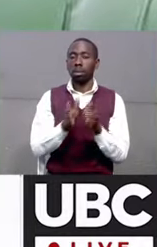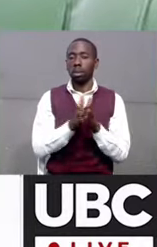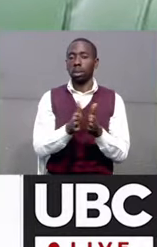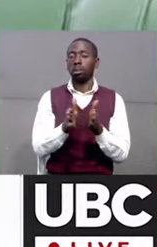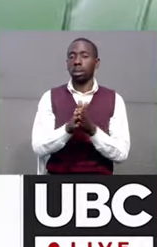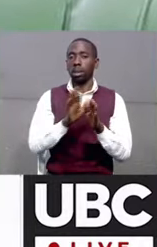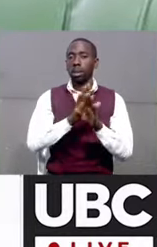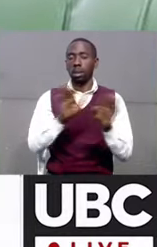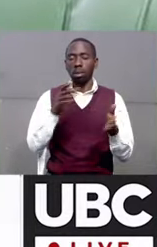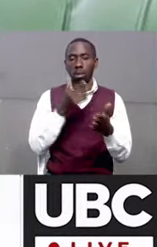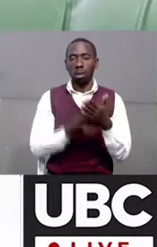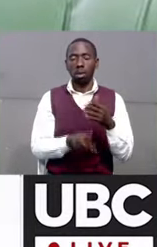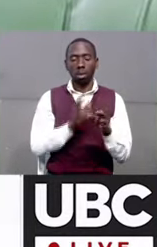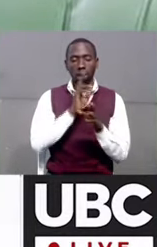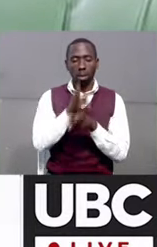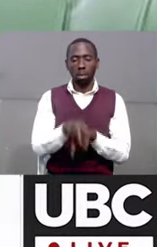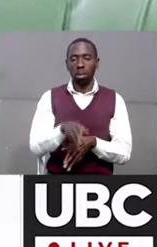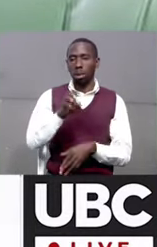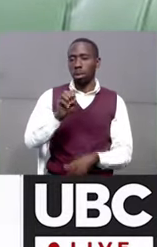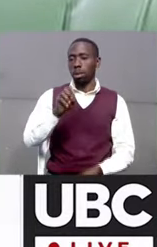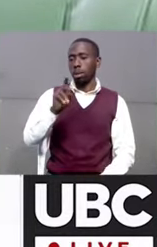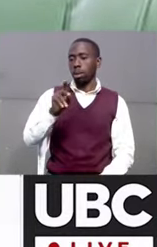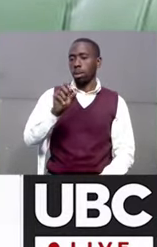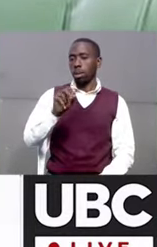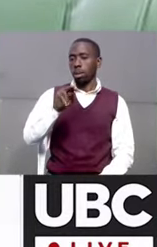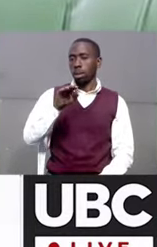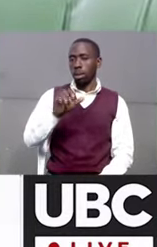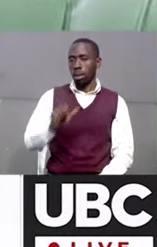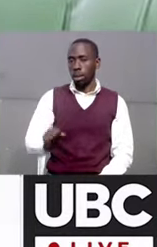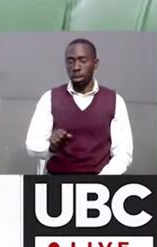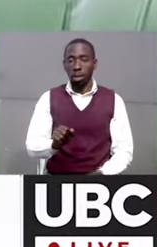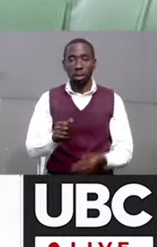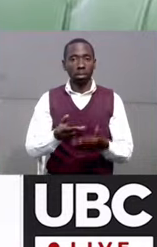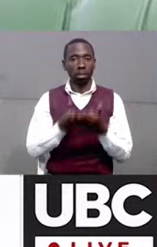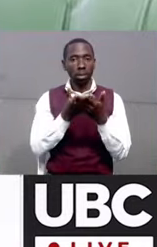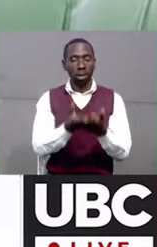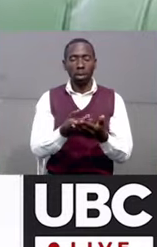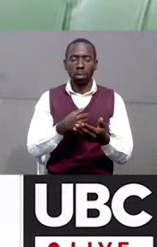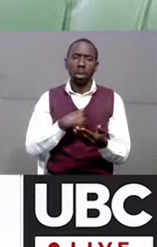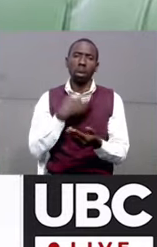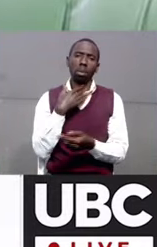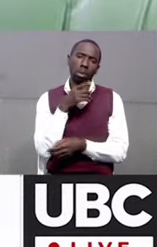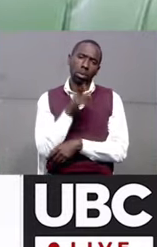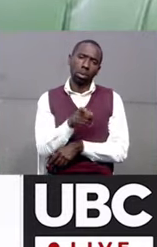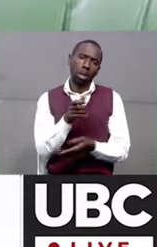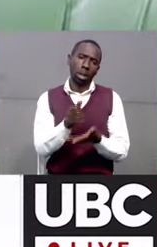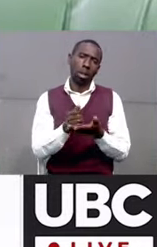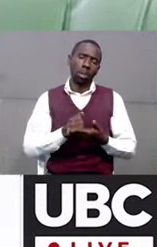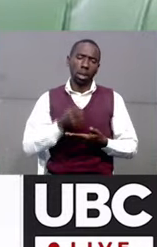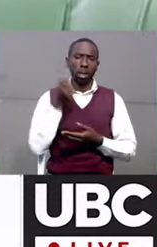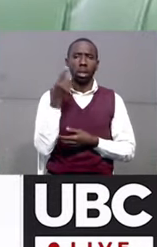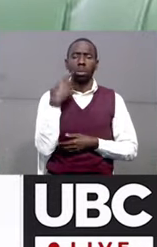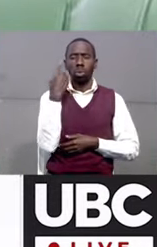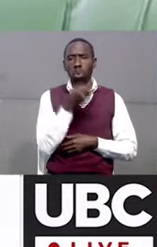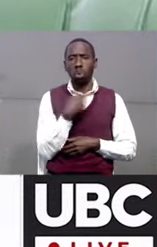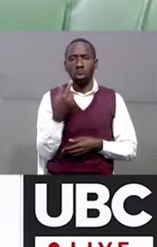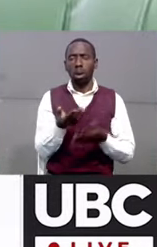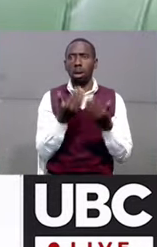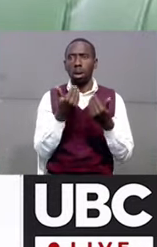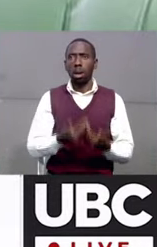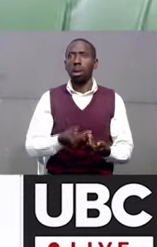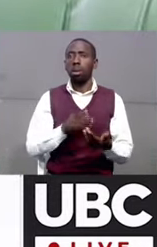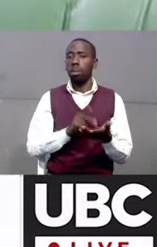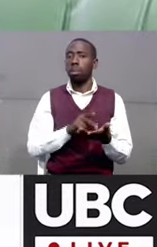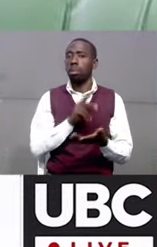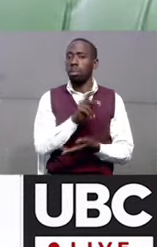Honorable Kanya has raised, I would like you to also help me understand who at the moment